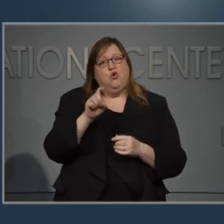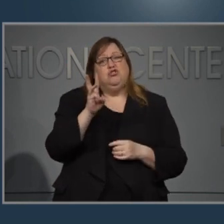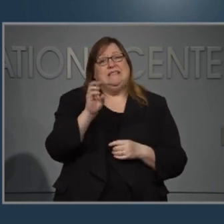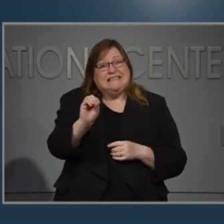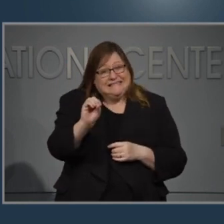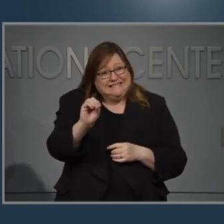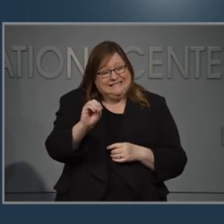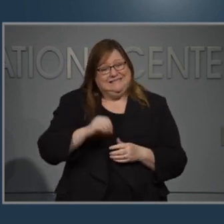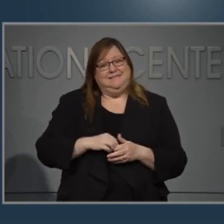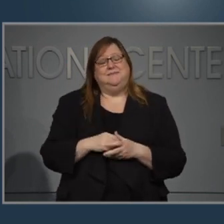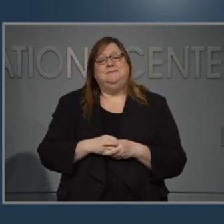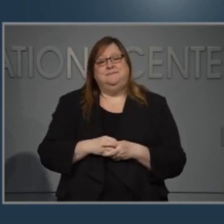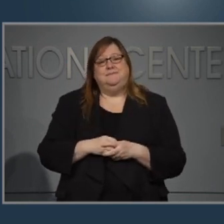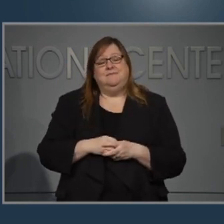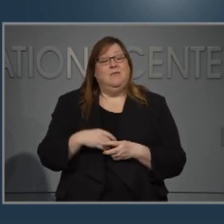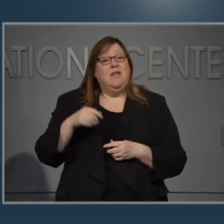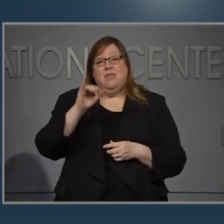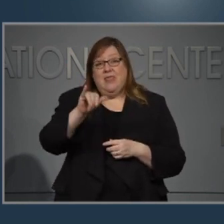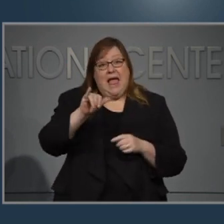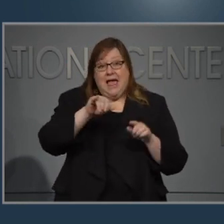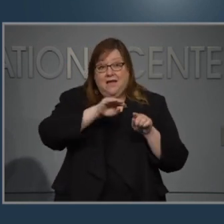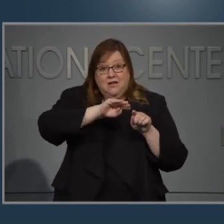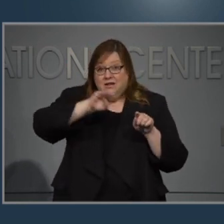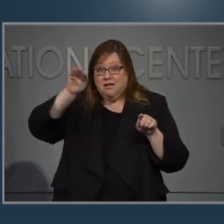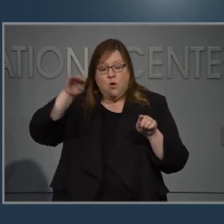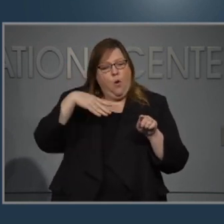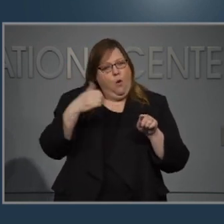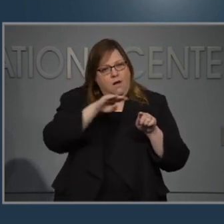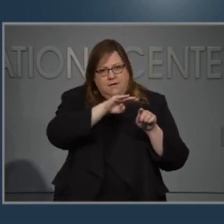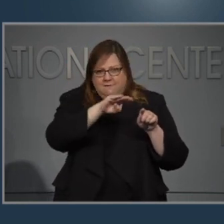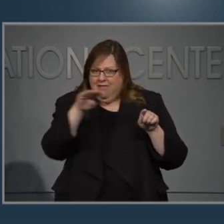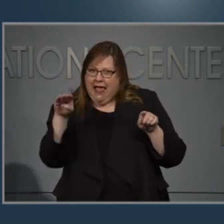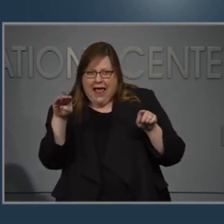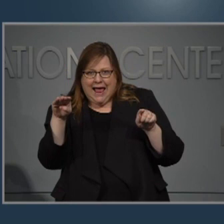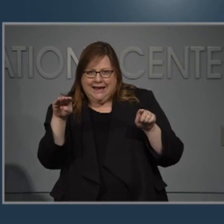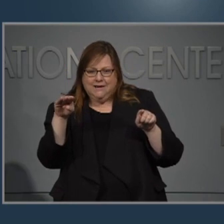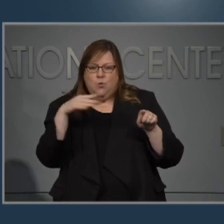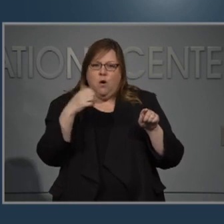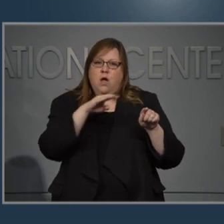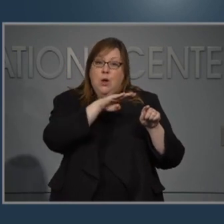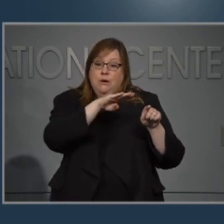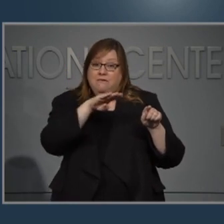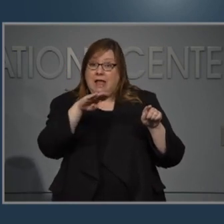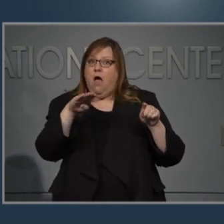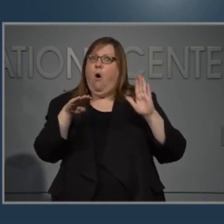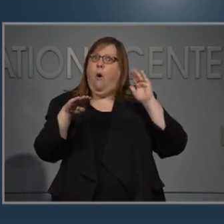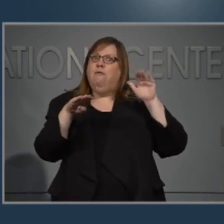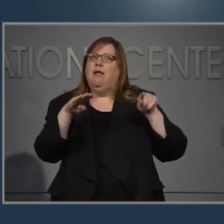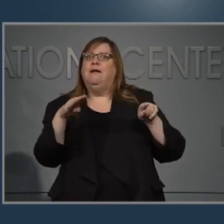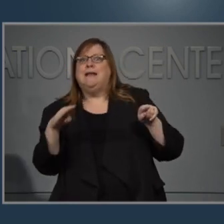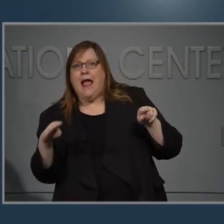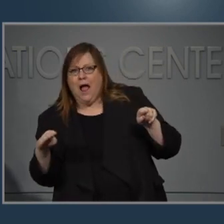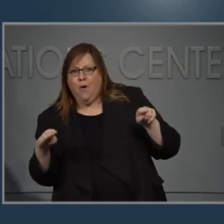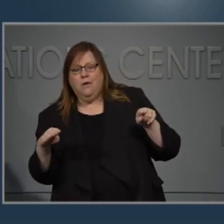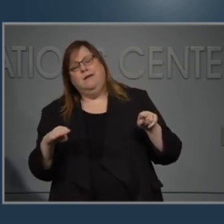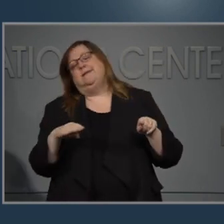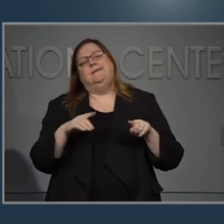2,160. We want to see this curve flatten and then keep it flat and trending downward, but we aren't there